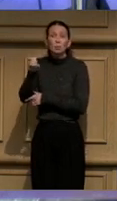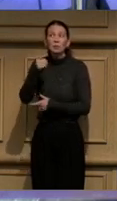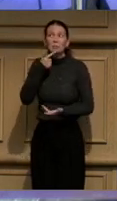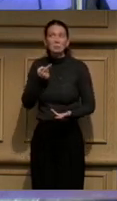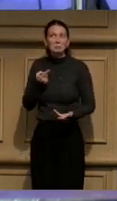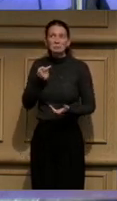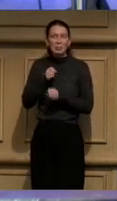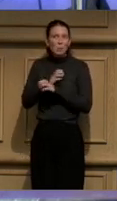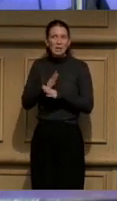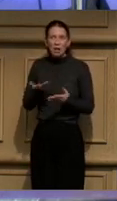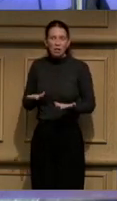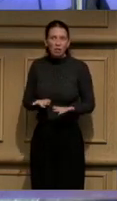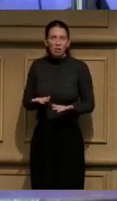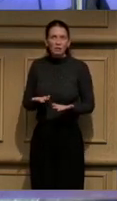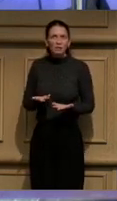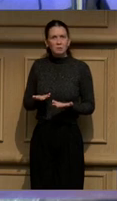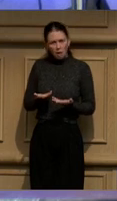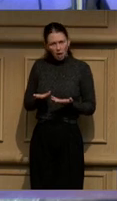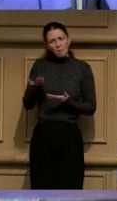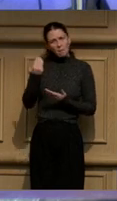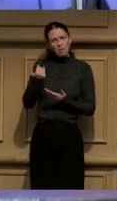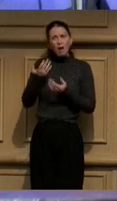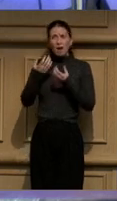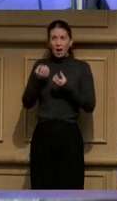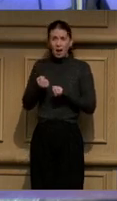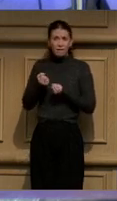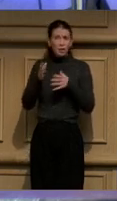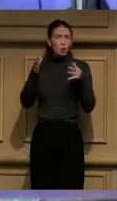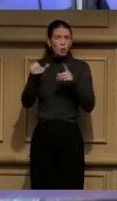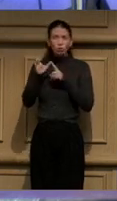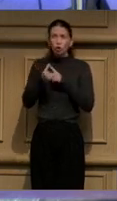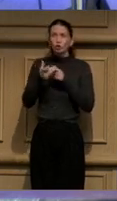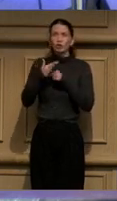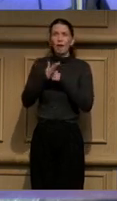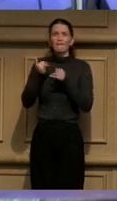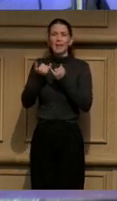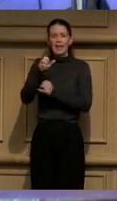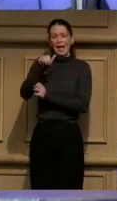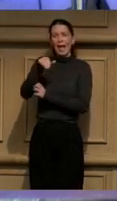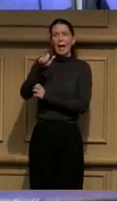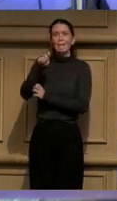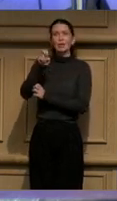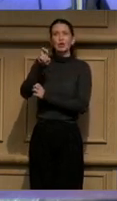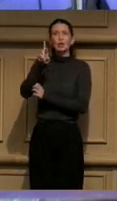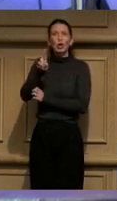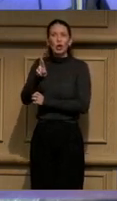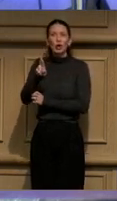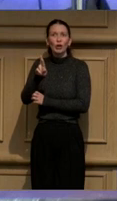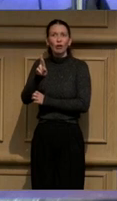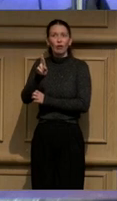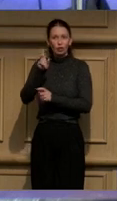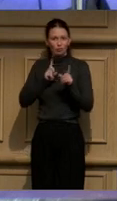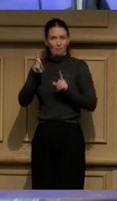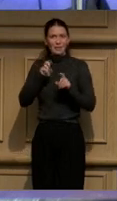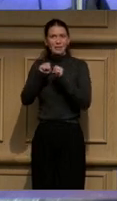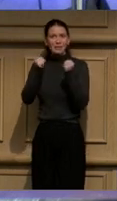there used to be huge amateur dramatic societies all around rural towns and villages, whatever, and that's kind of died off as well. And